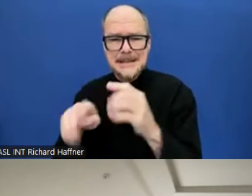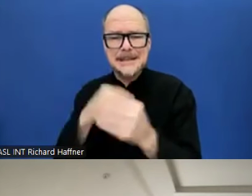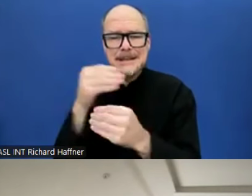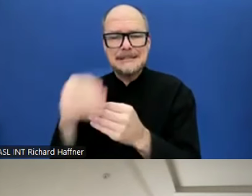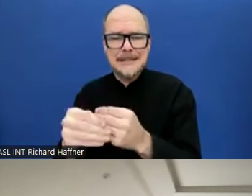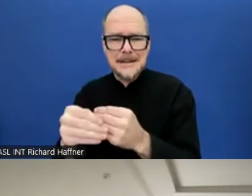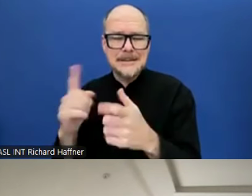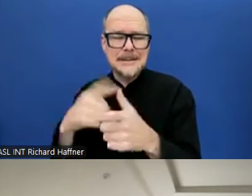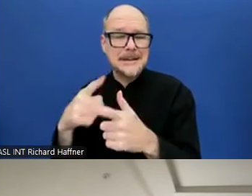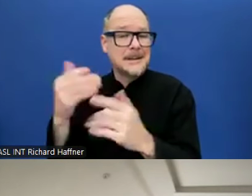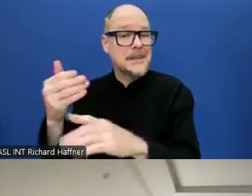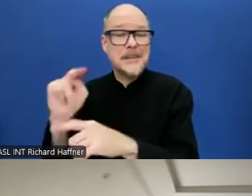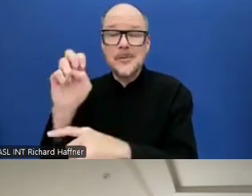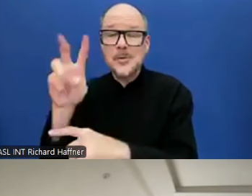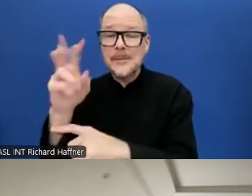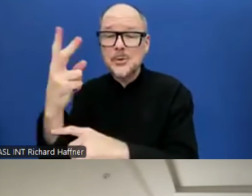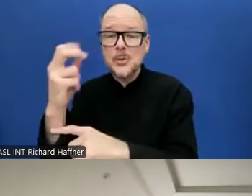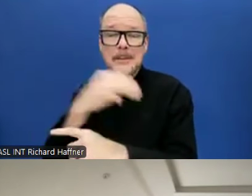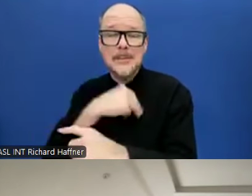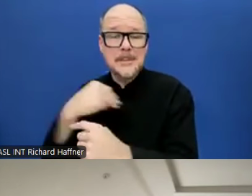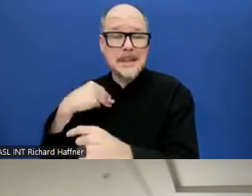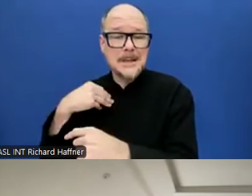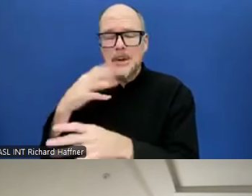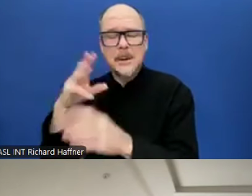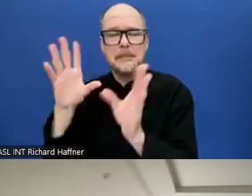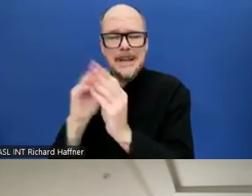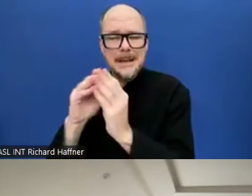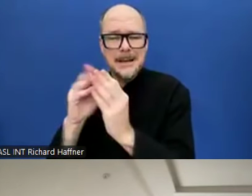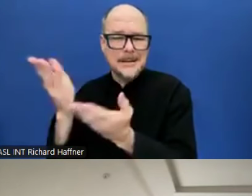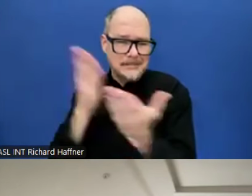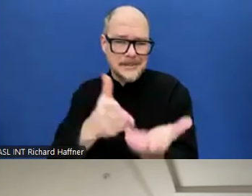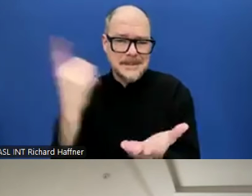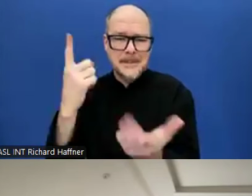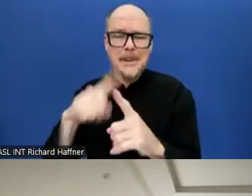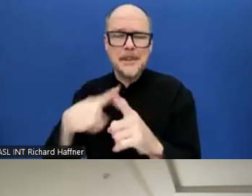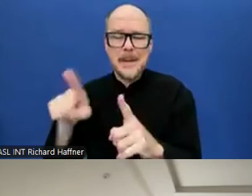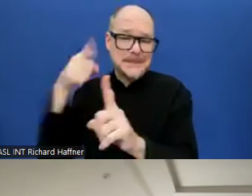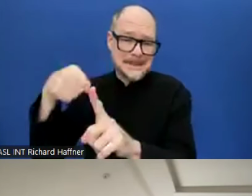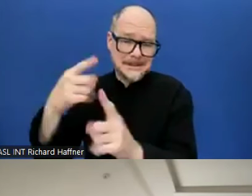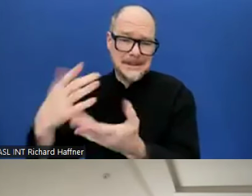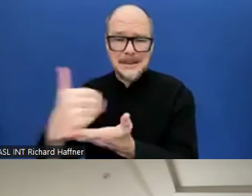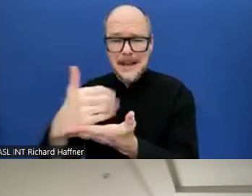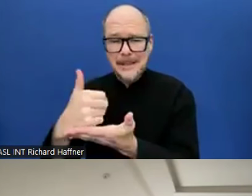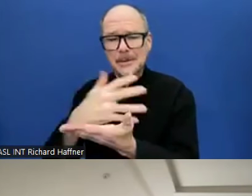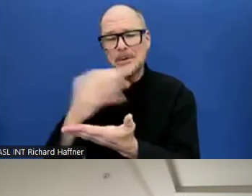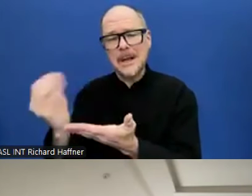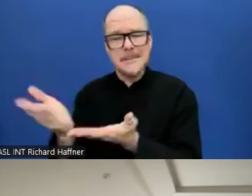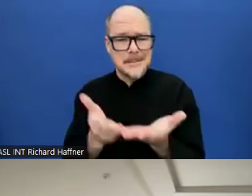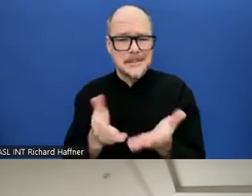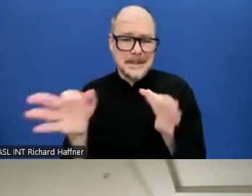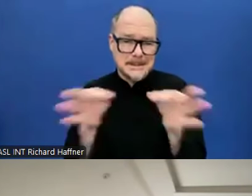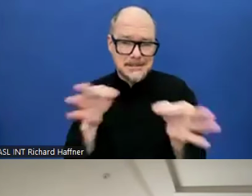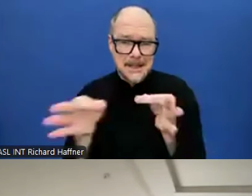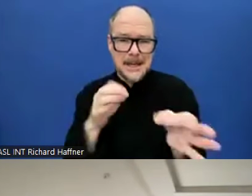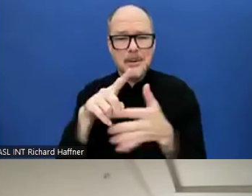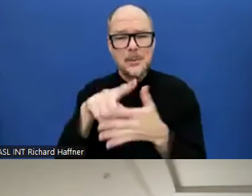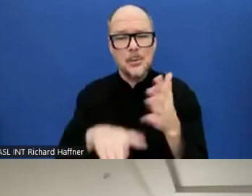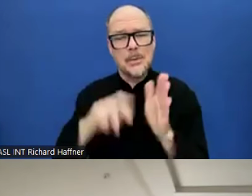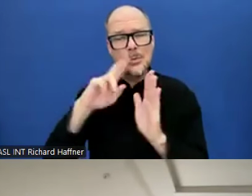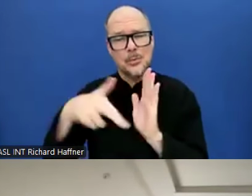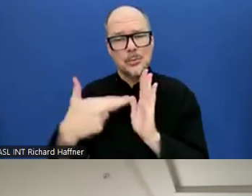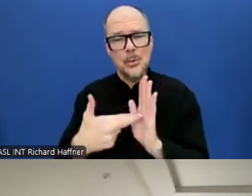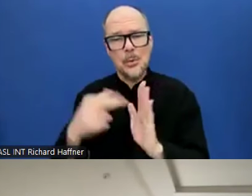the November 12th meeting, be able to bring something back, but specifically gather and bring back and explain what the role of regional centers